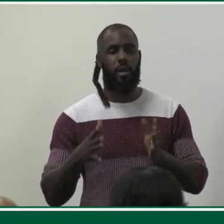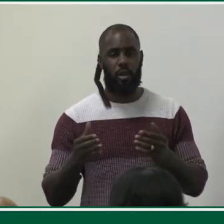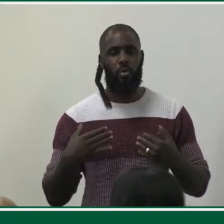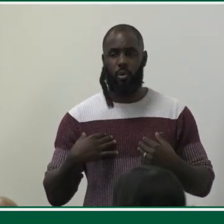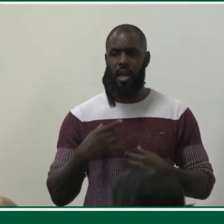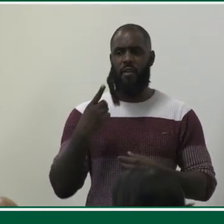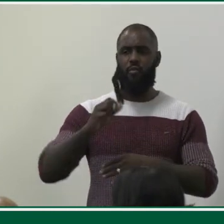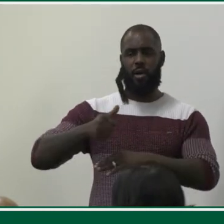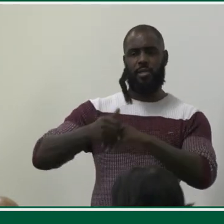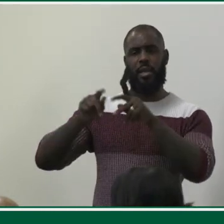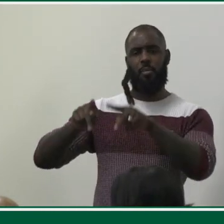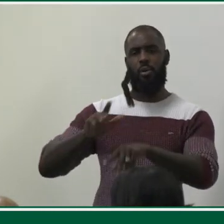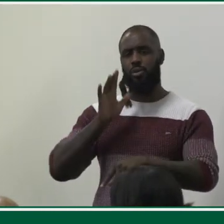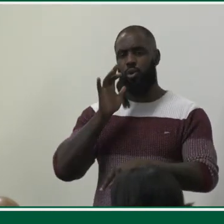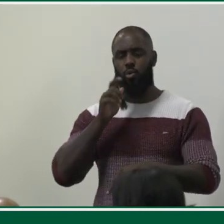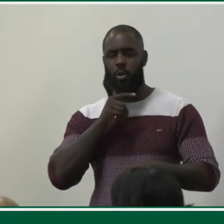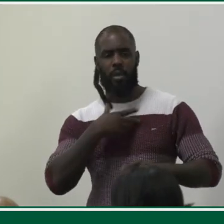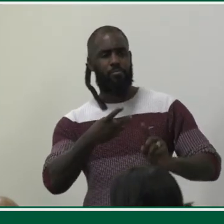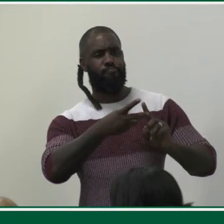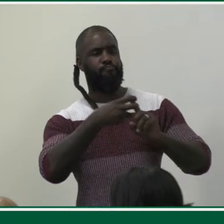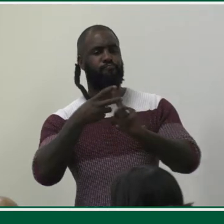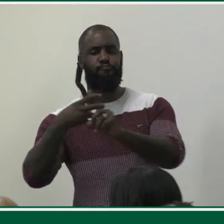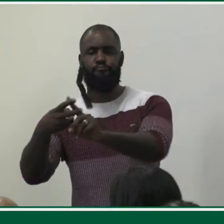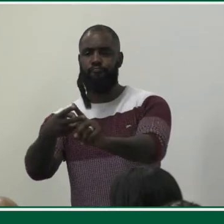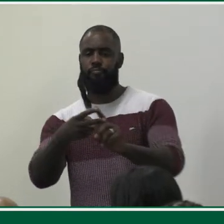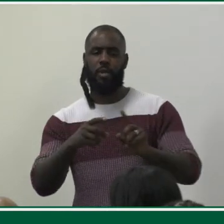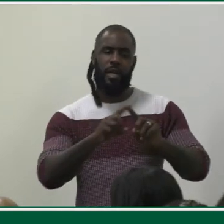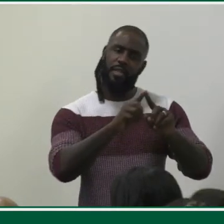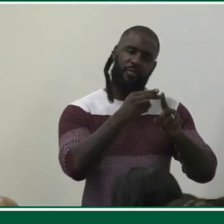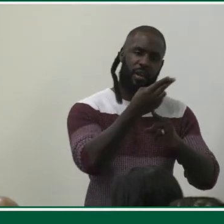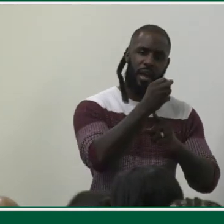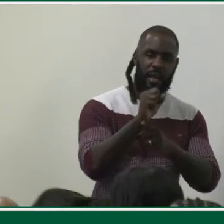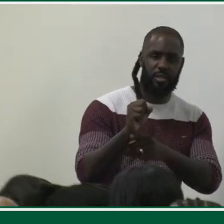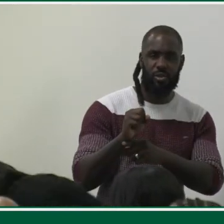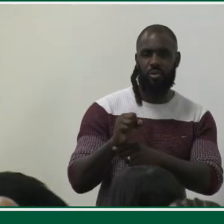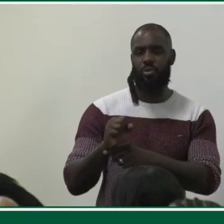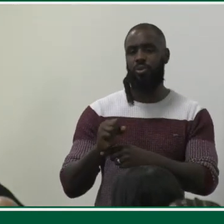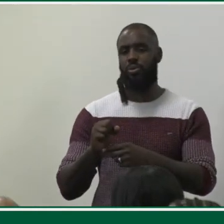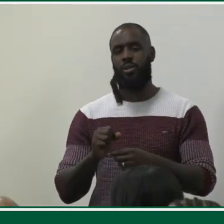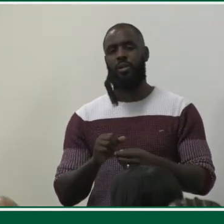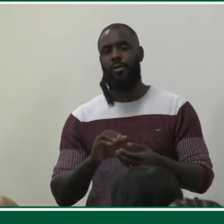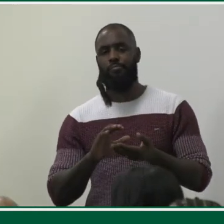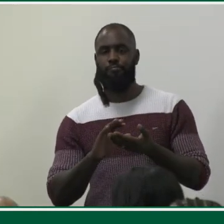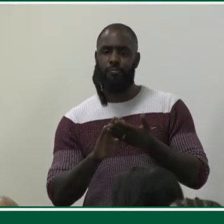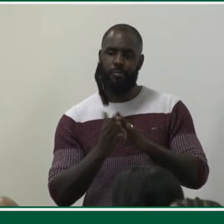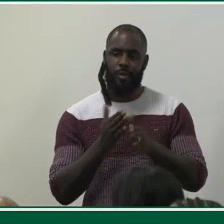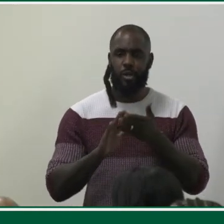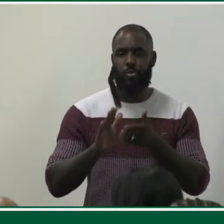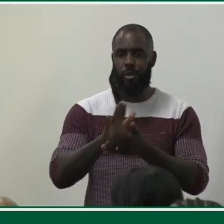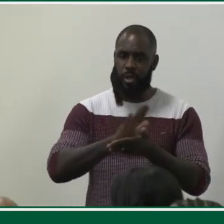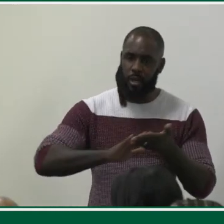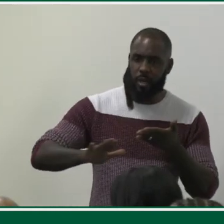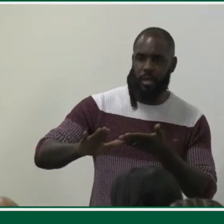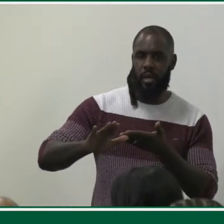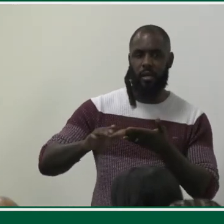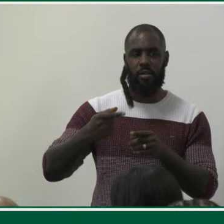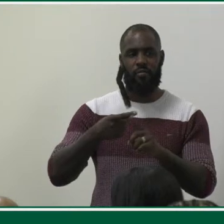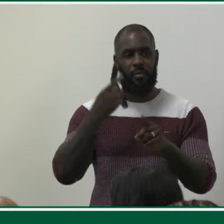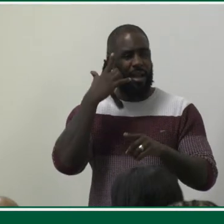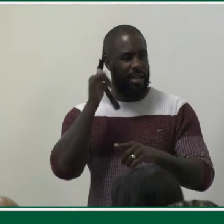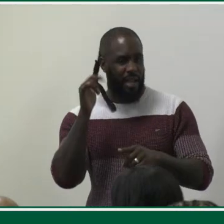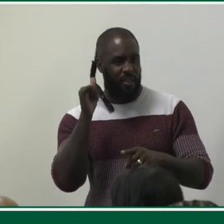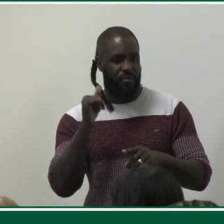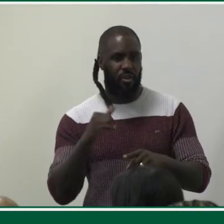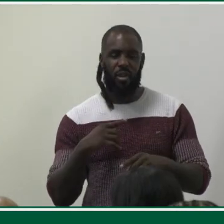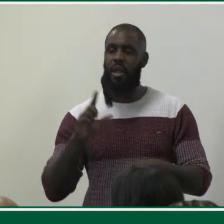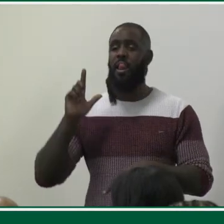designated individual who will be doing recruitment at local high schools and community colleges across the state and eventually across the nation as